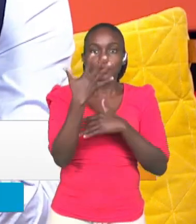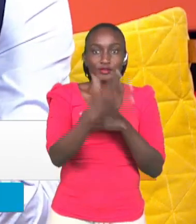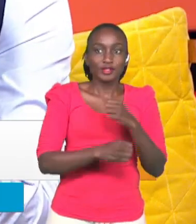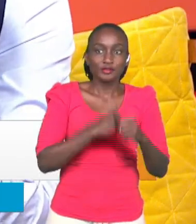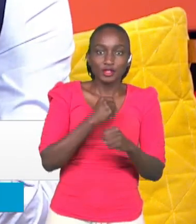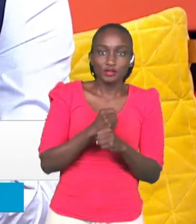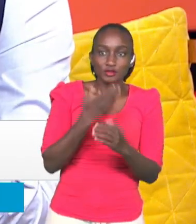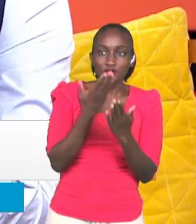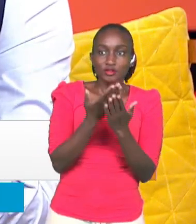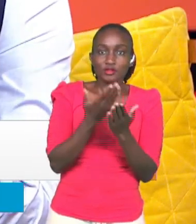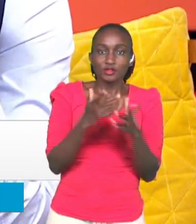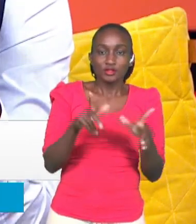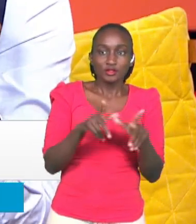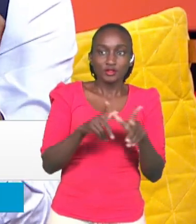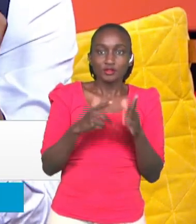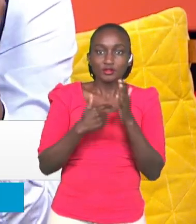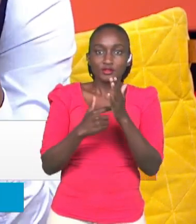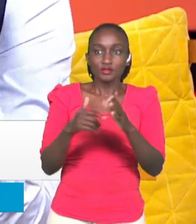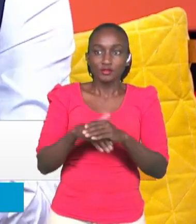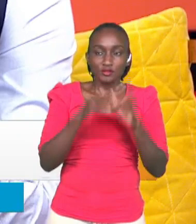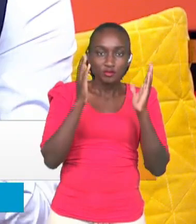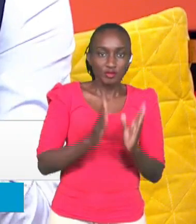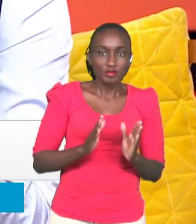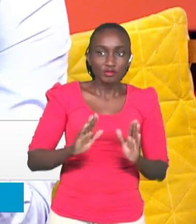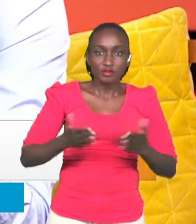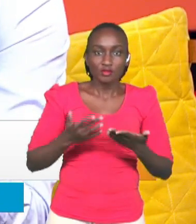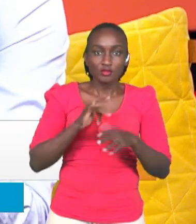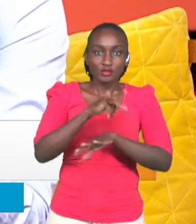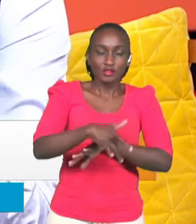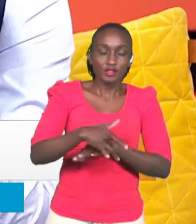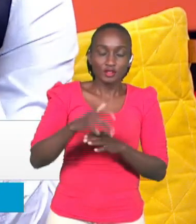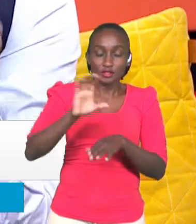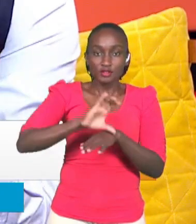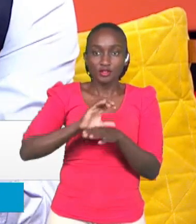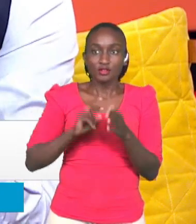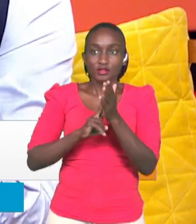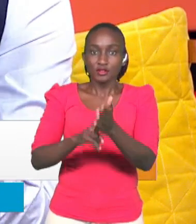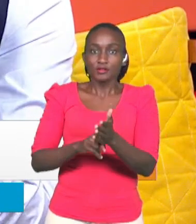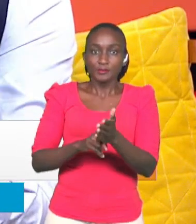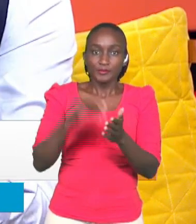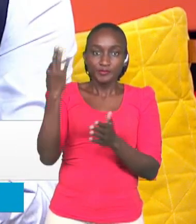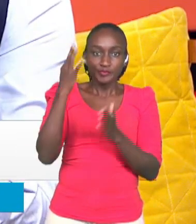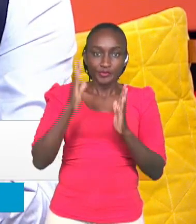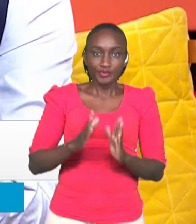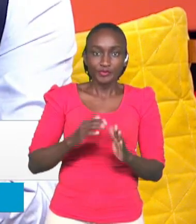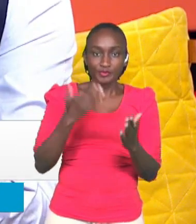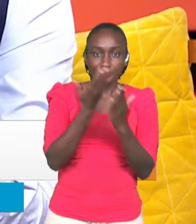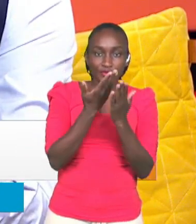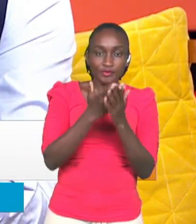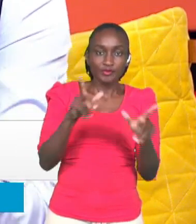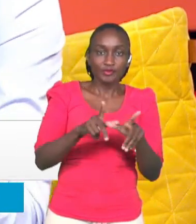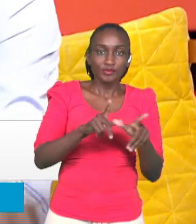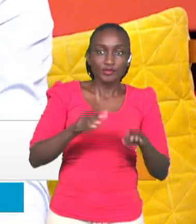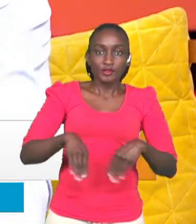applying for a license to appear in person or send a church representative. A minister of faith applying for a license shall be required to